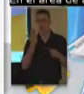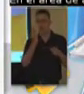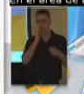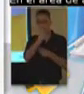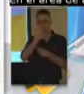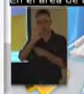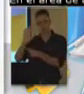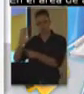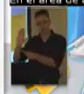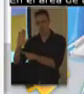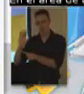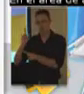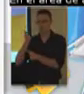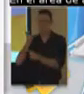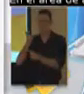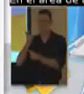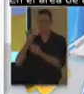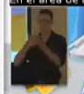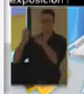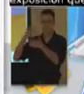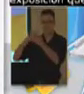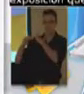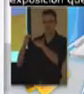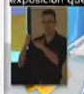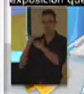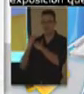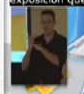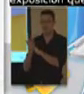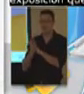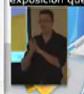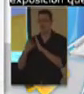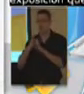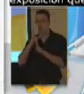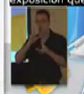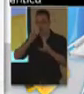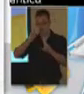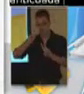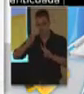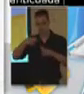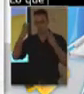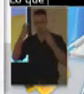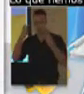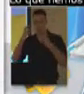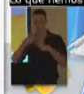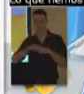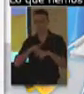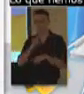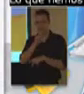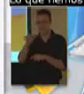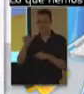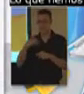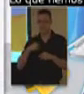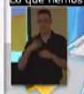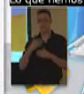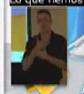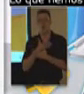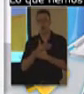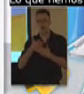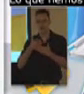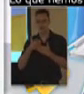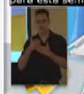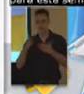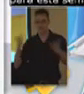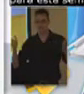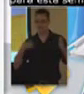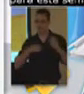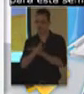had an exhibition that was a bit out of date, so what we decided was to renew it for this open